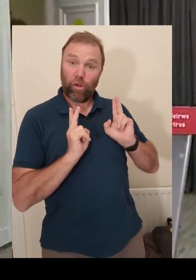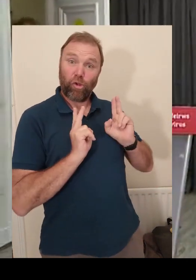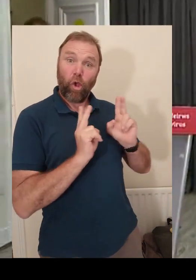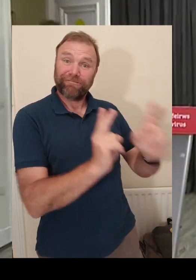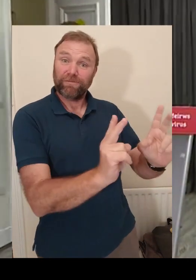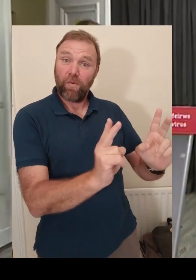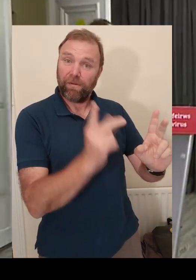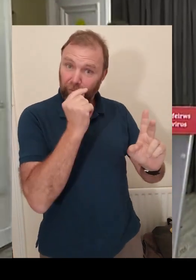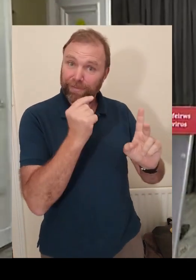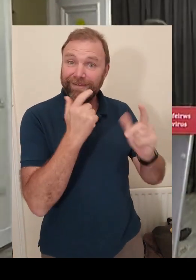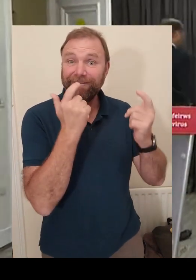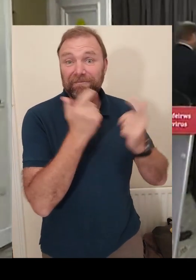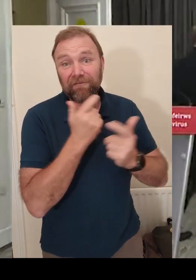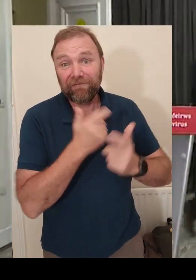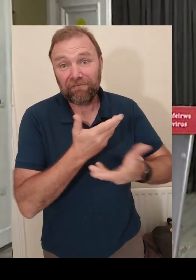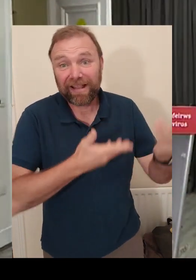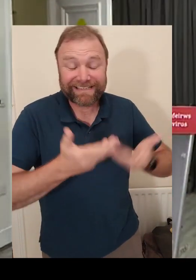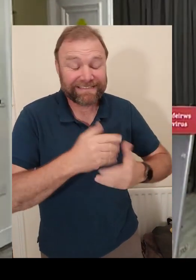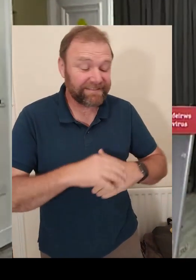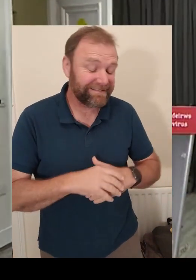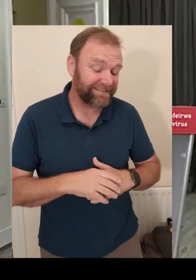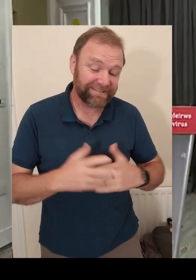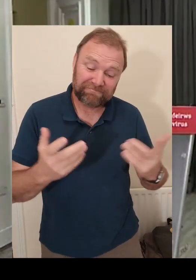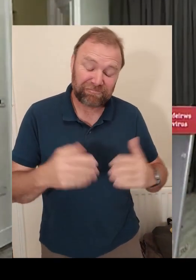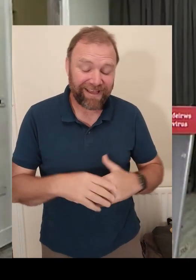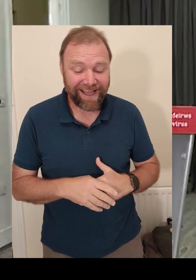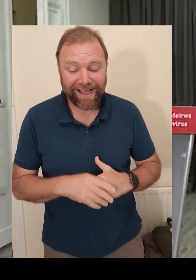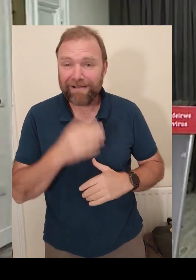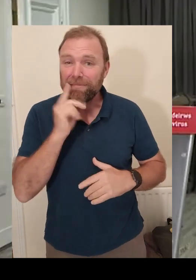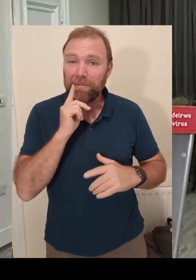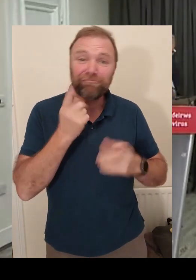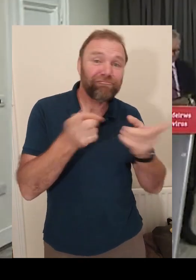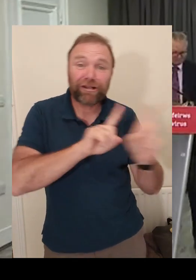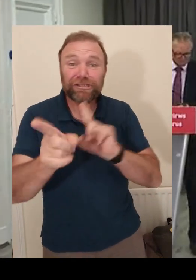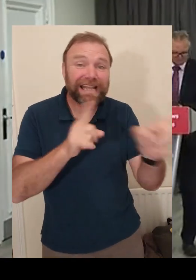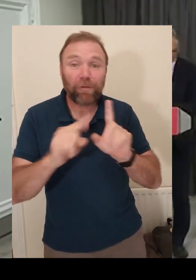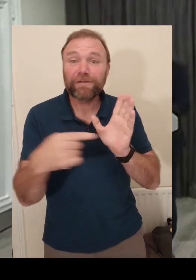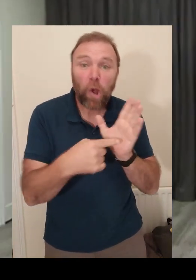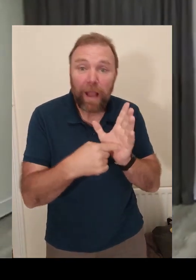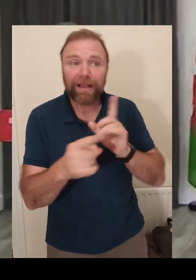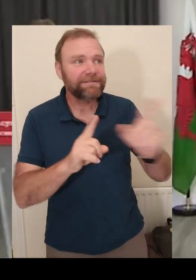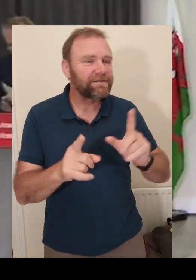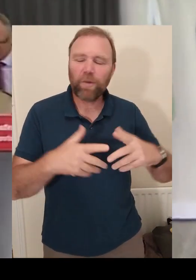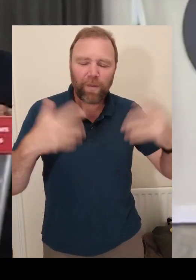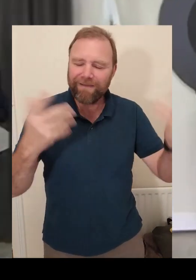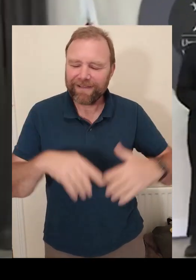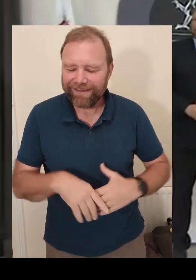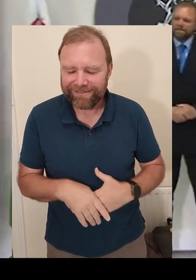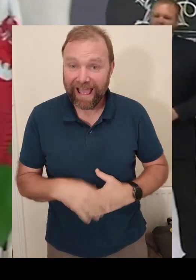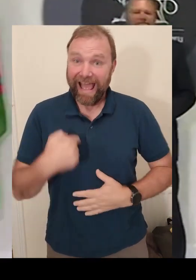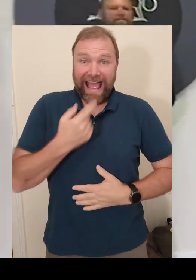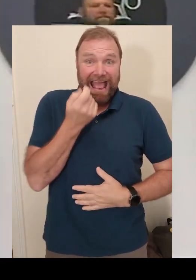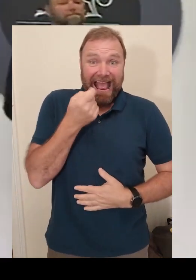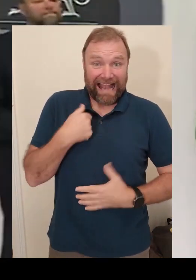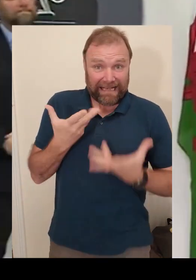beforehand it could actually be quite funny. Yeah, you know, people rushing in and out of loos,